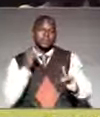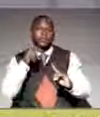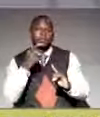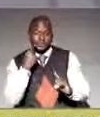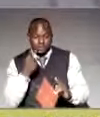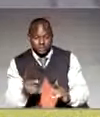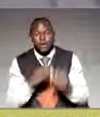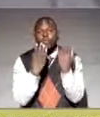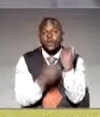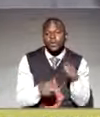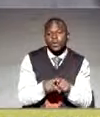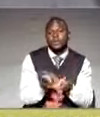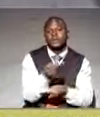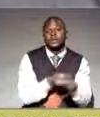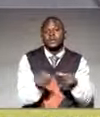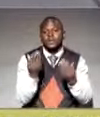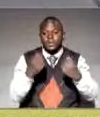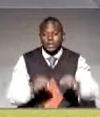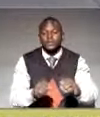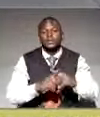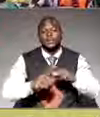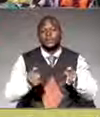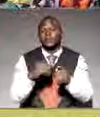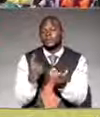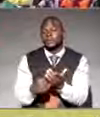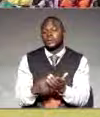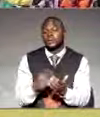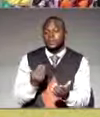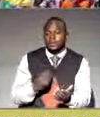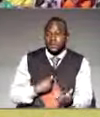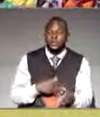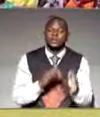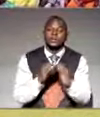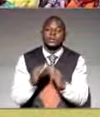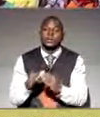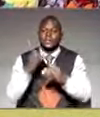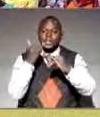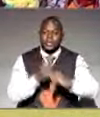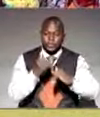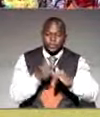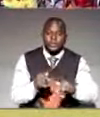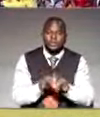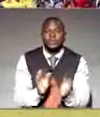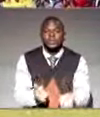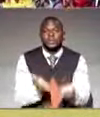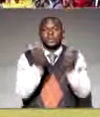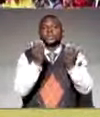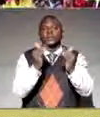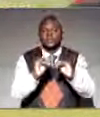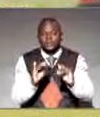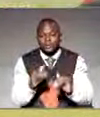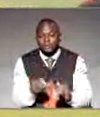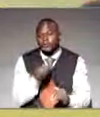that poor but economically active refugees and Ugandan households in Kamwenge region graduate from conditions of